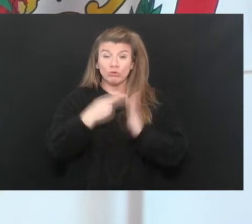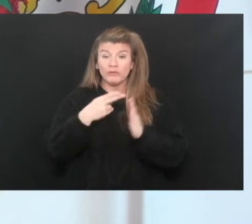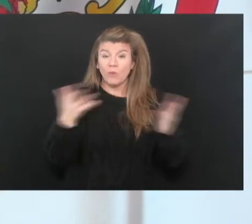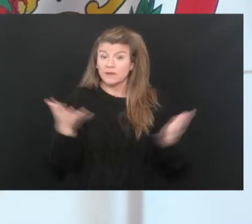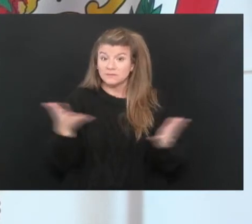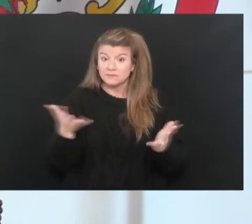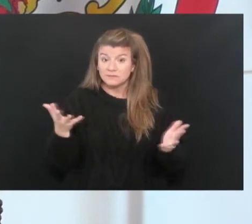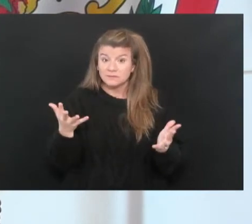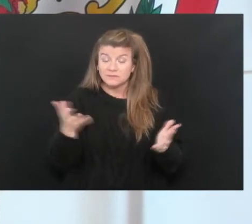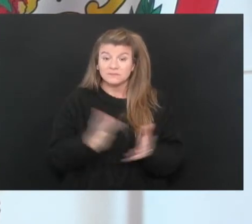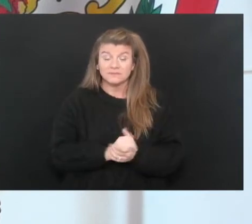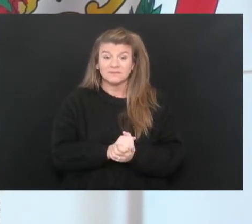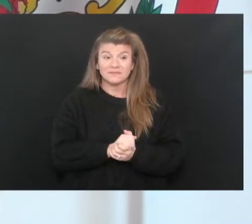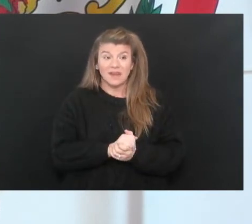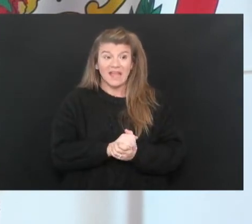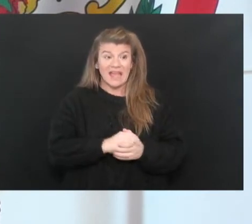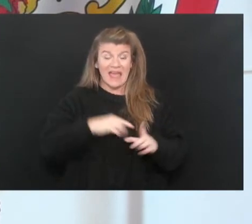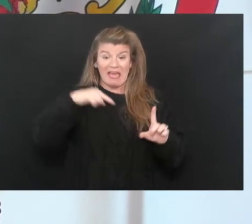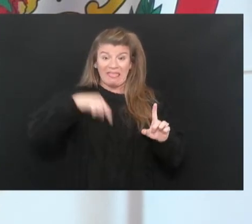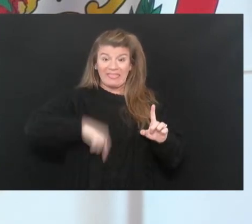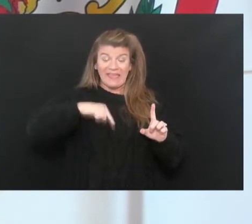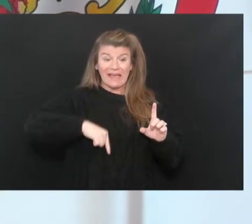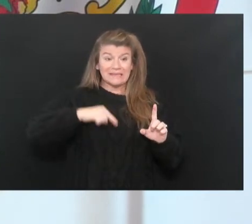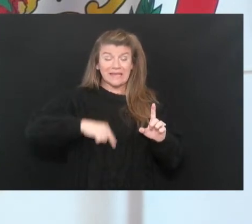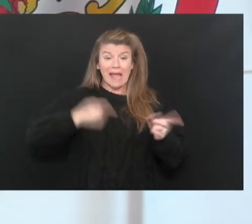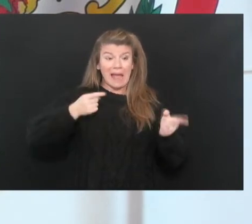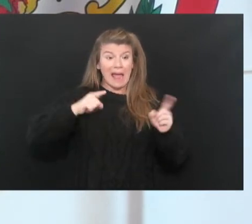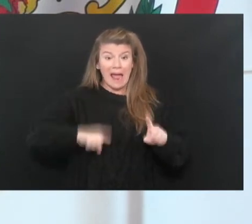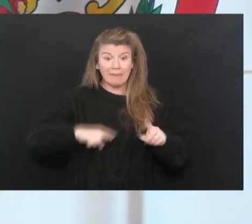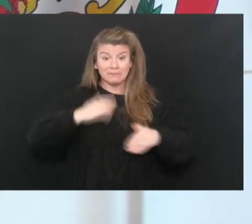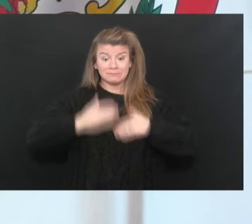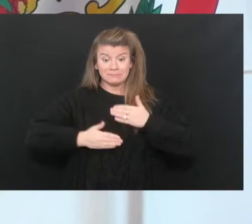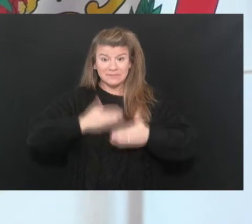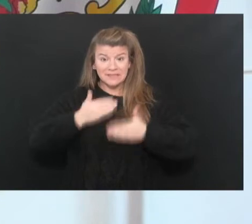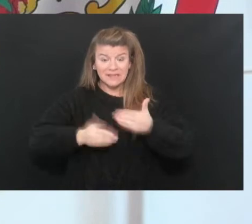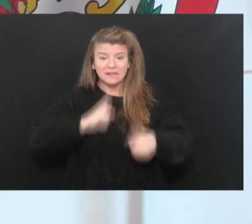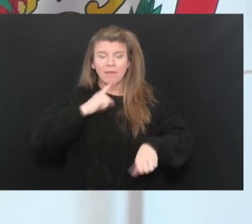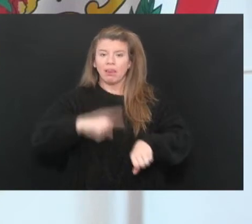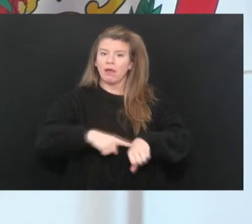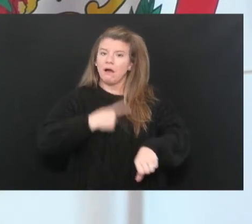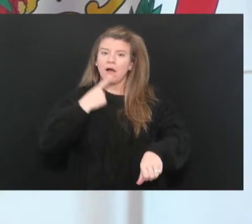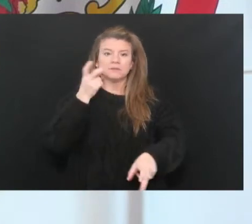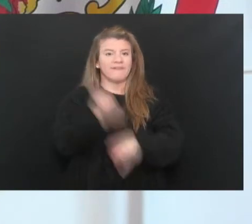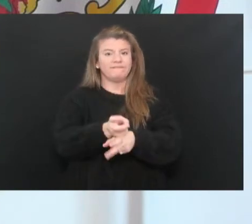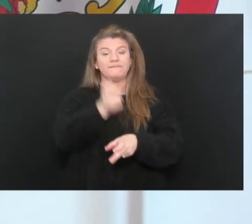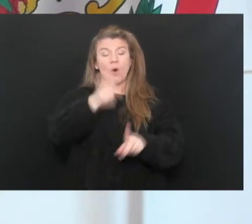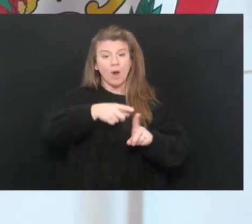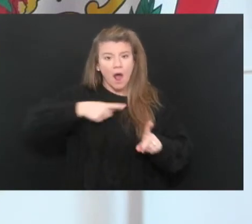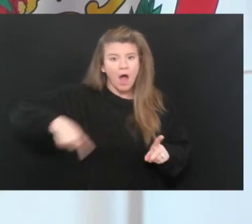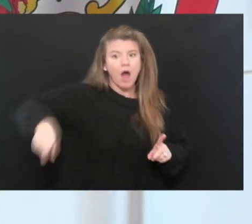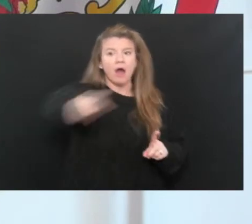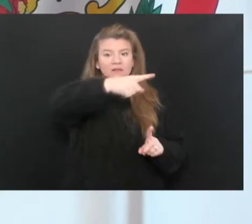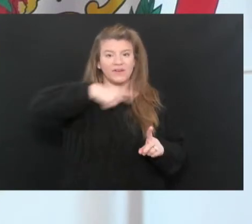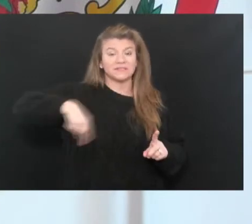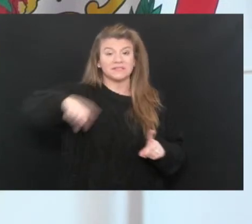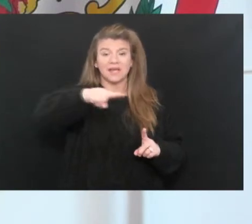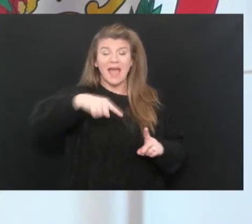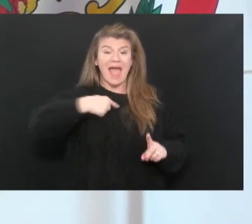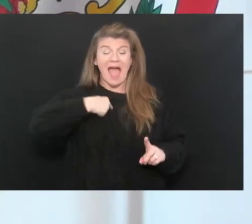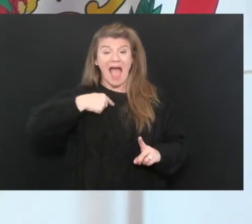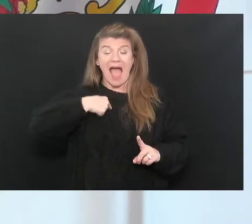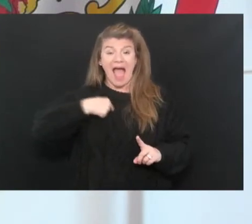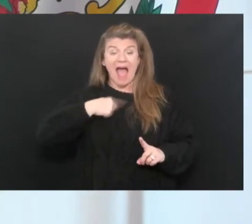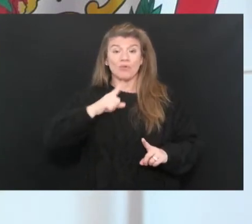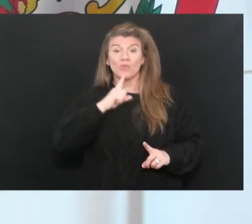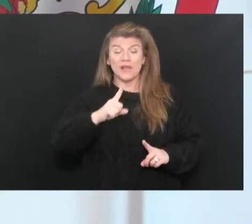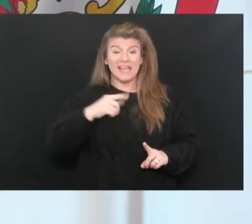this. This journey's been long, it's been tough, and it's been really long and tough on all of us. I've been surrounded